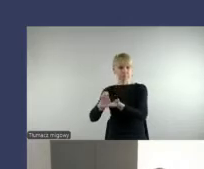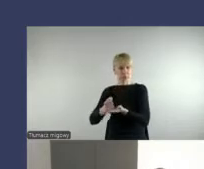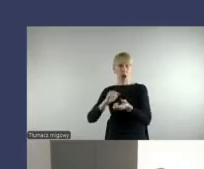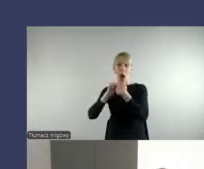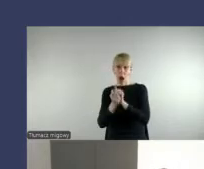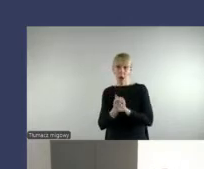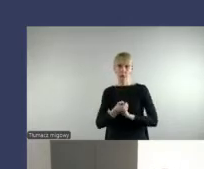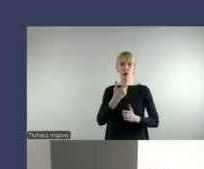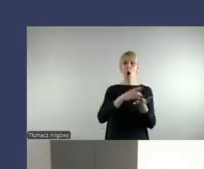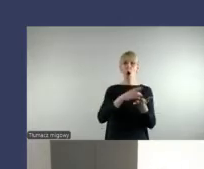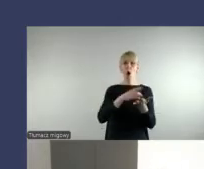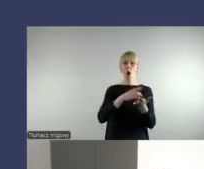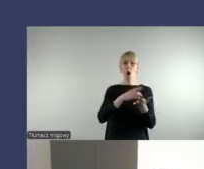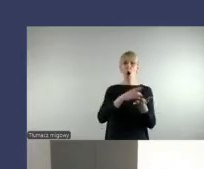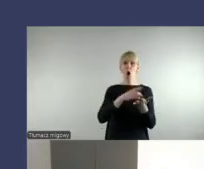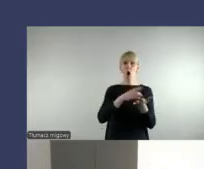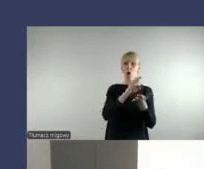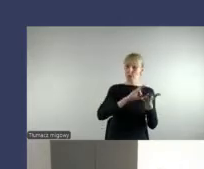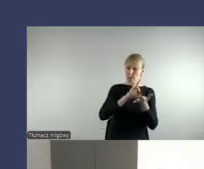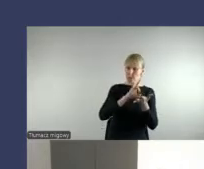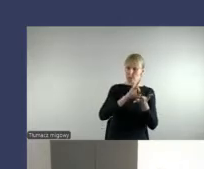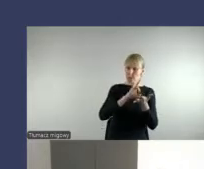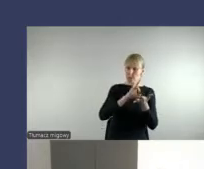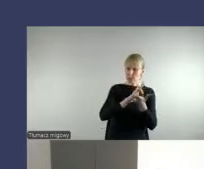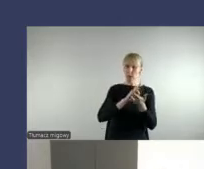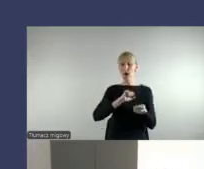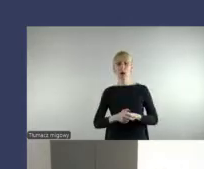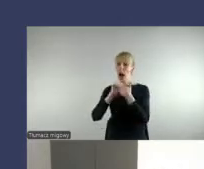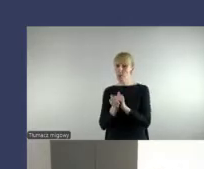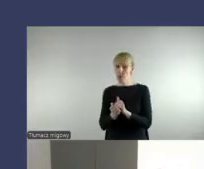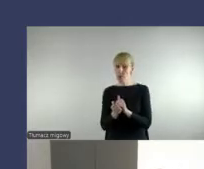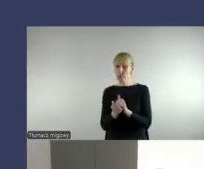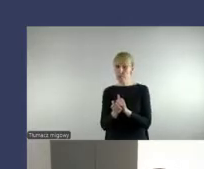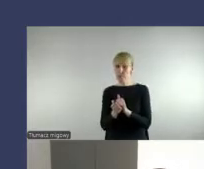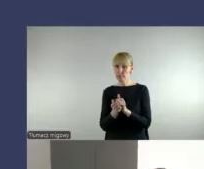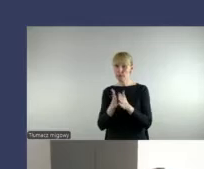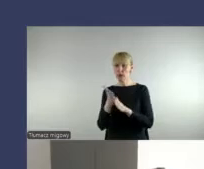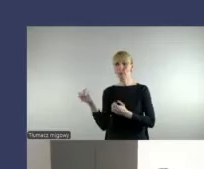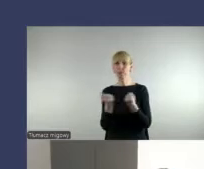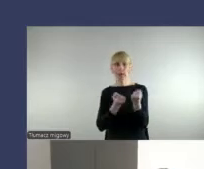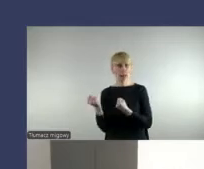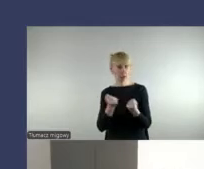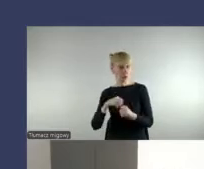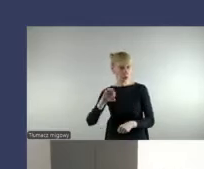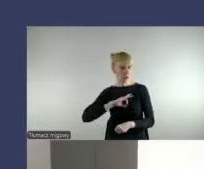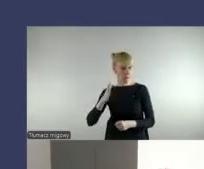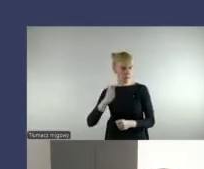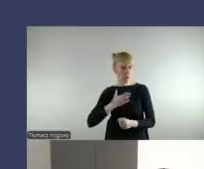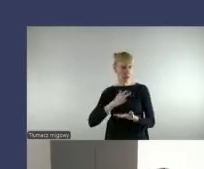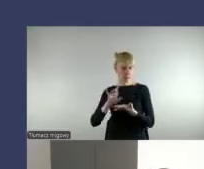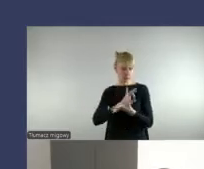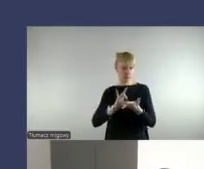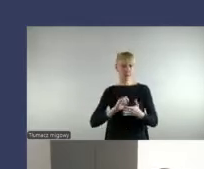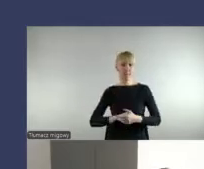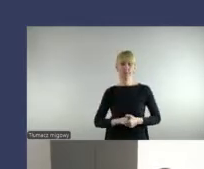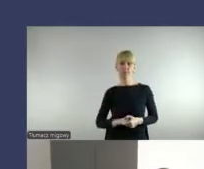provided by the community available, or if not, by their own local